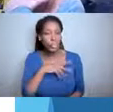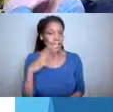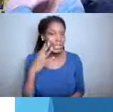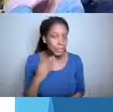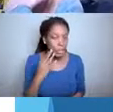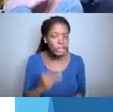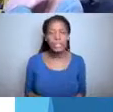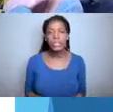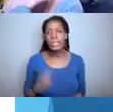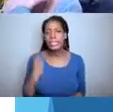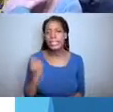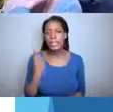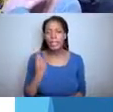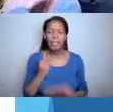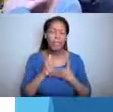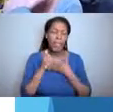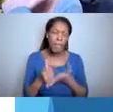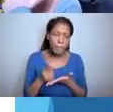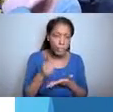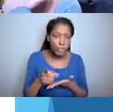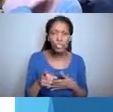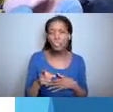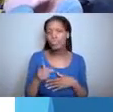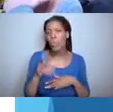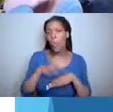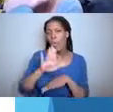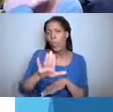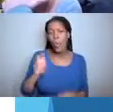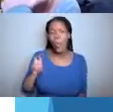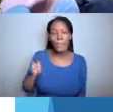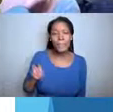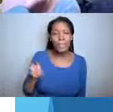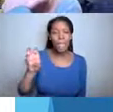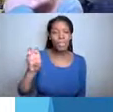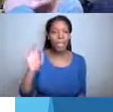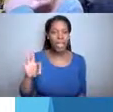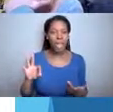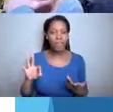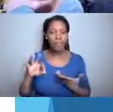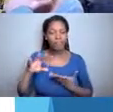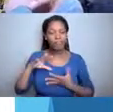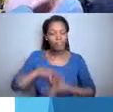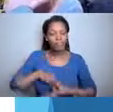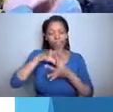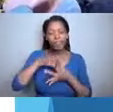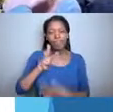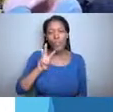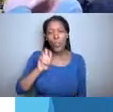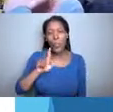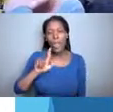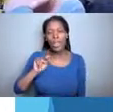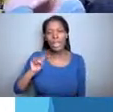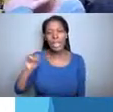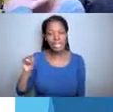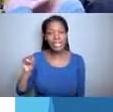and wherever they are on their path of of the wellness that we all deserve uh tap into